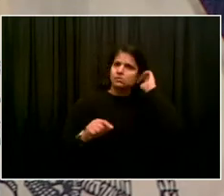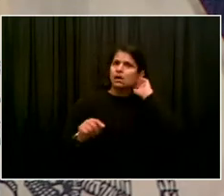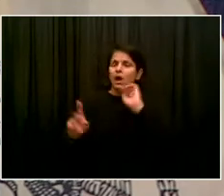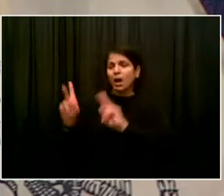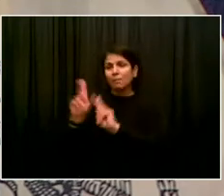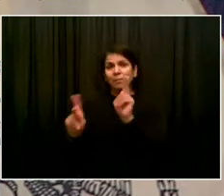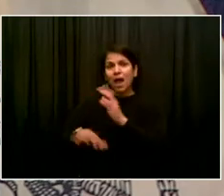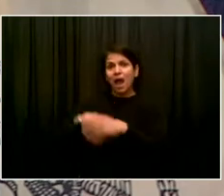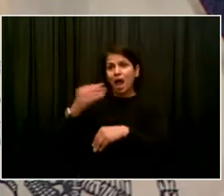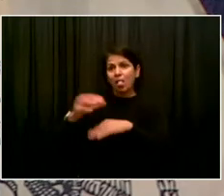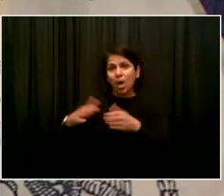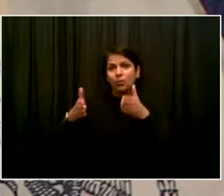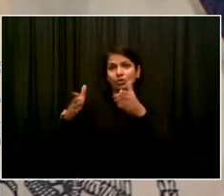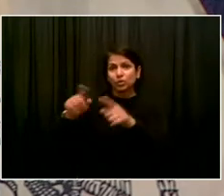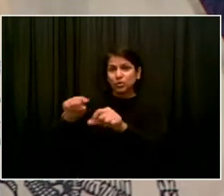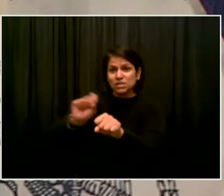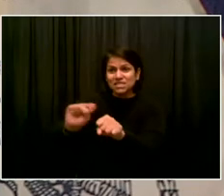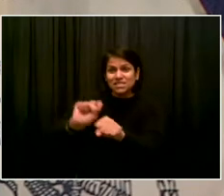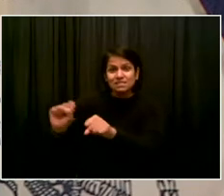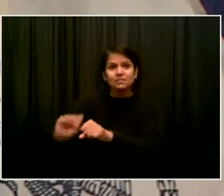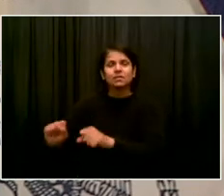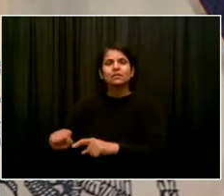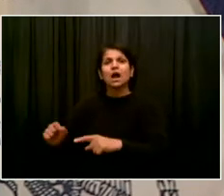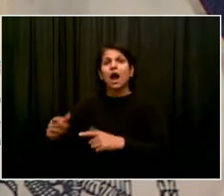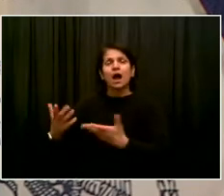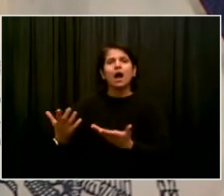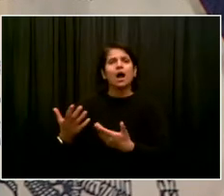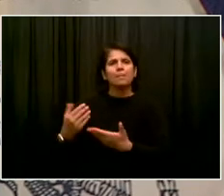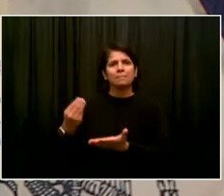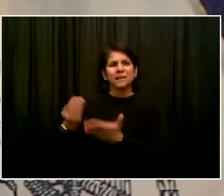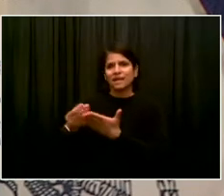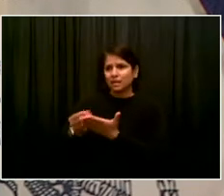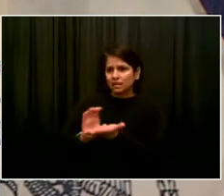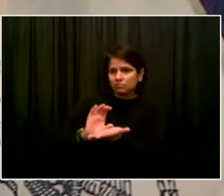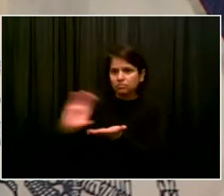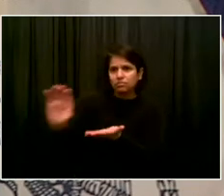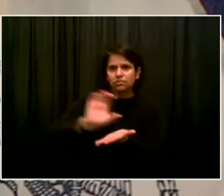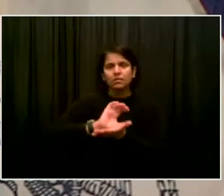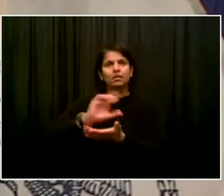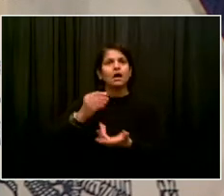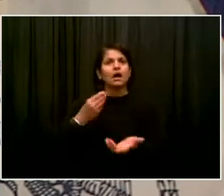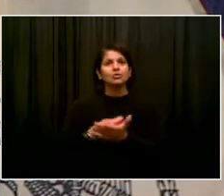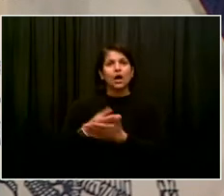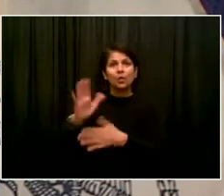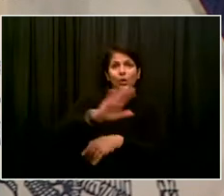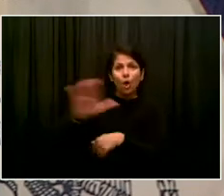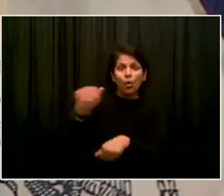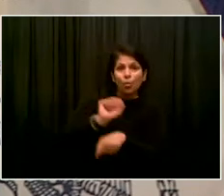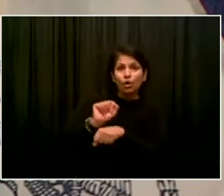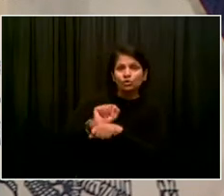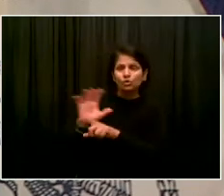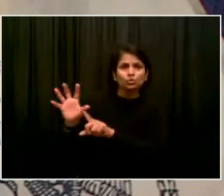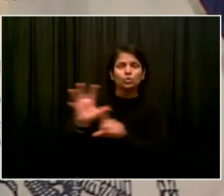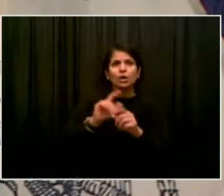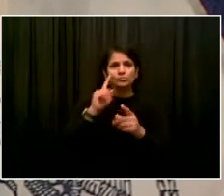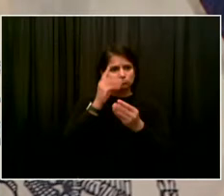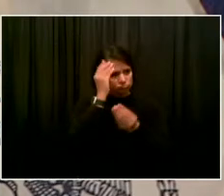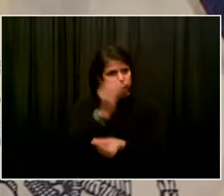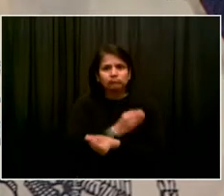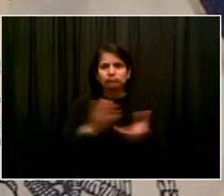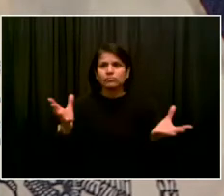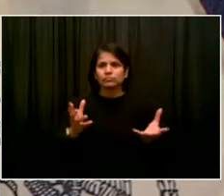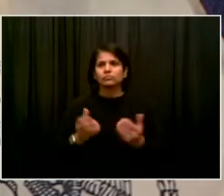investments. We're honoring them by showing the people of the city, what it means, how it works, how powerful it is. And today we also